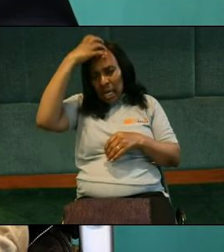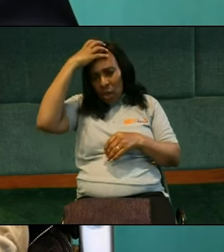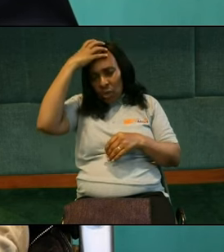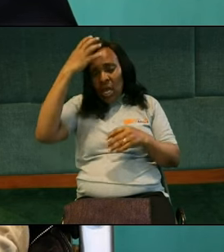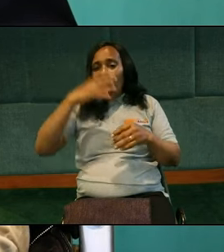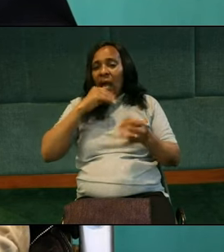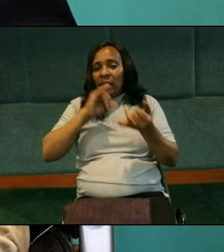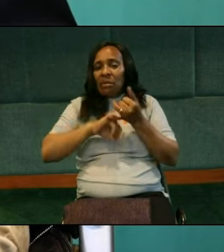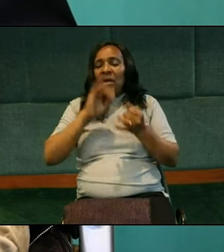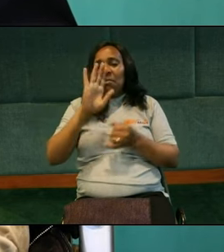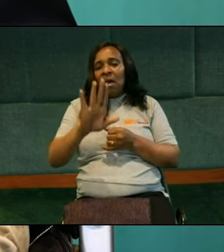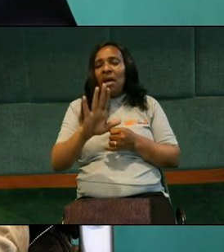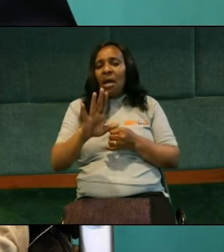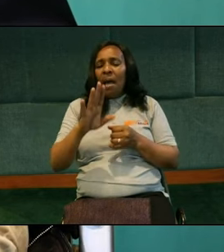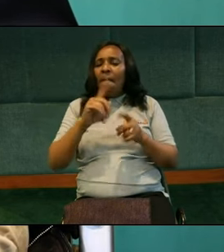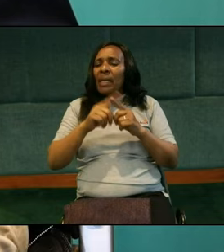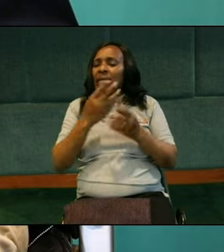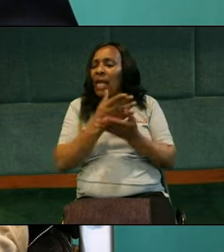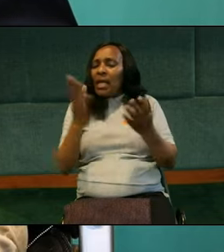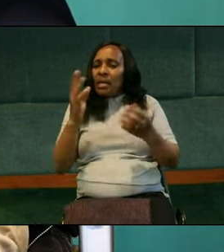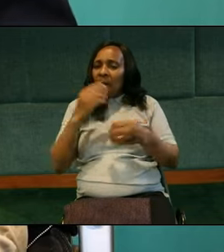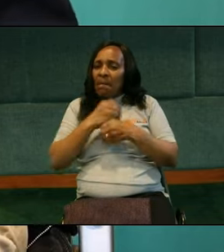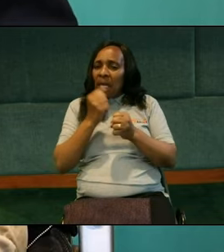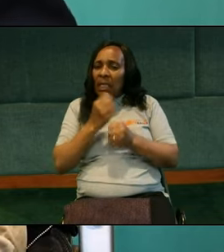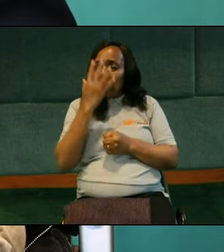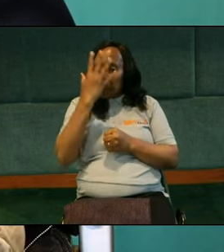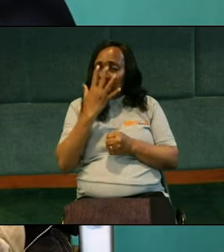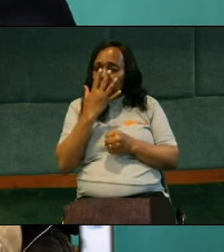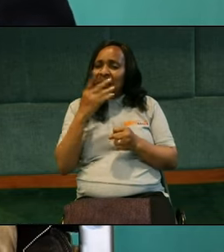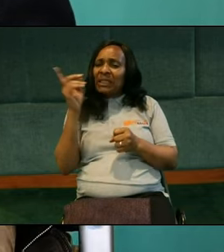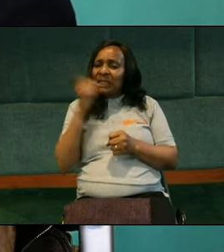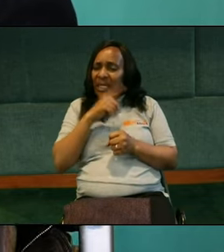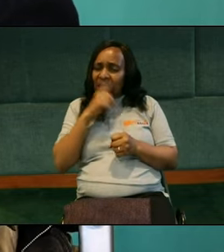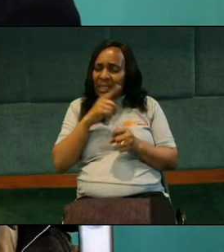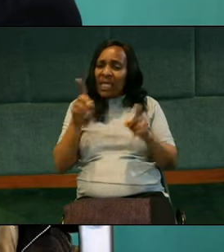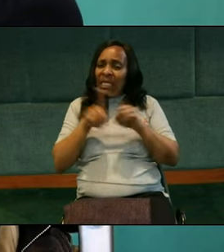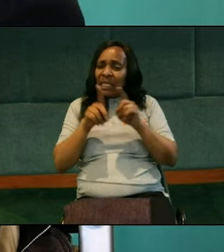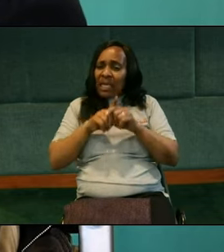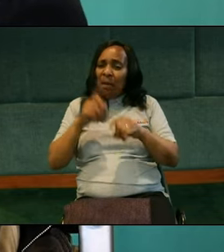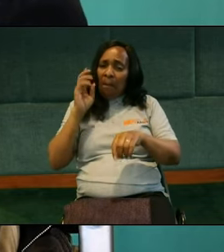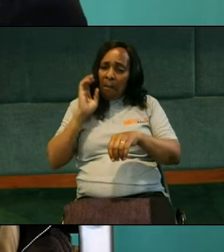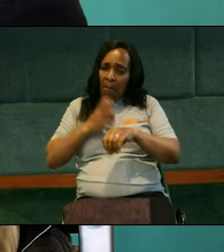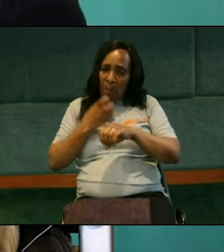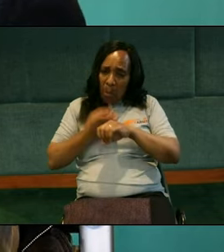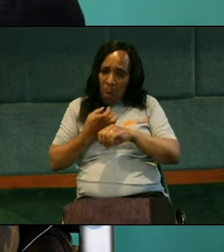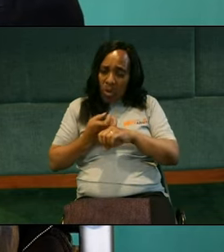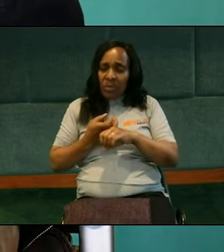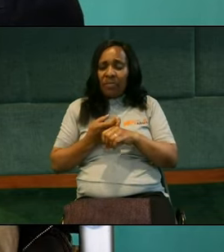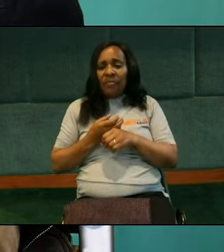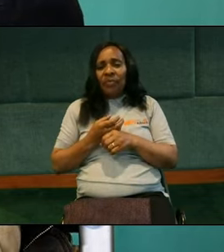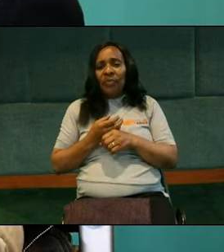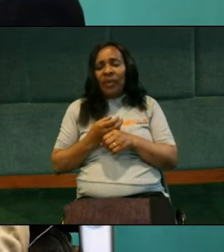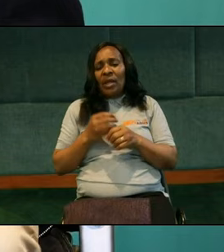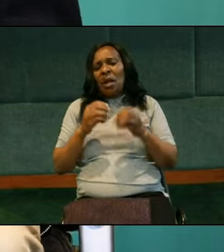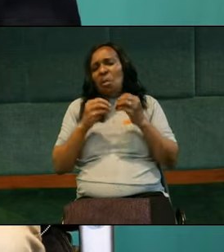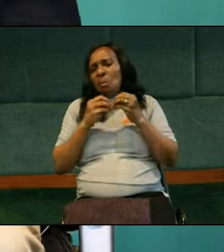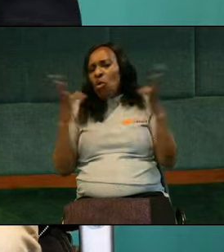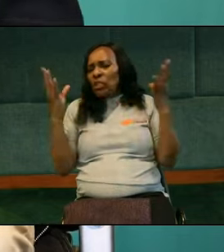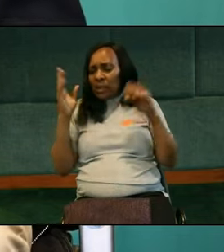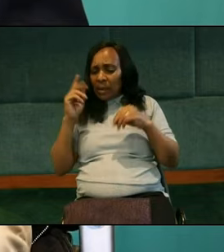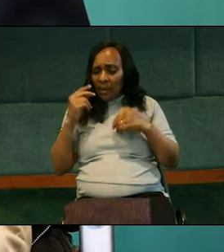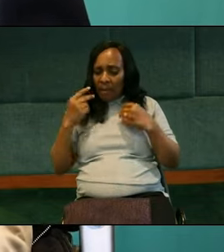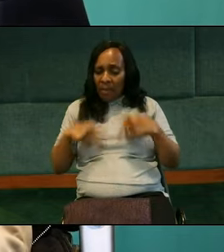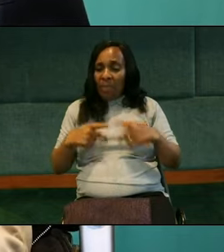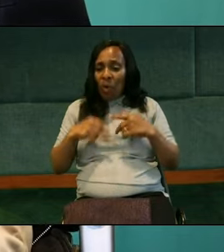husband, but she that maketh ashamed is as rottenness in his bones. Most people who